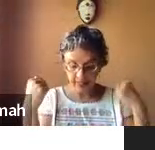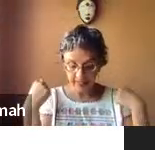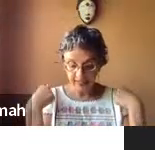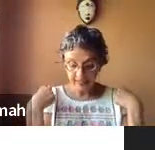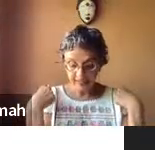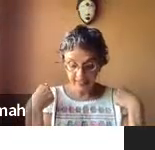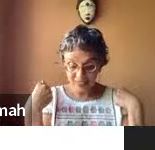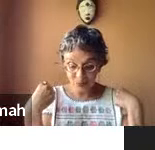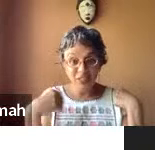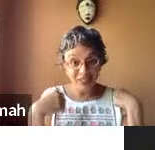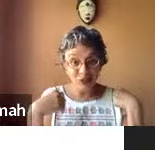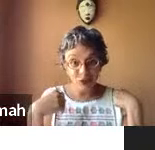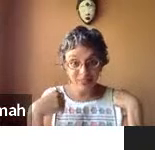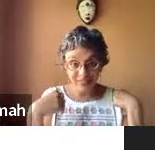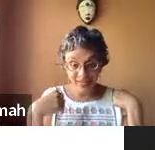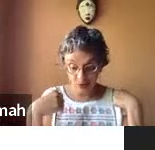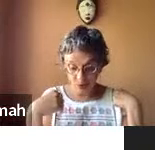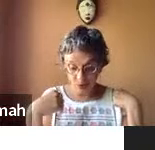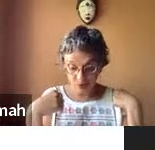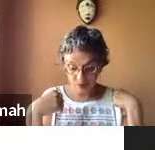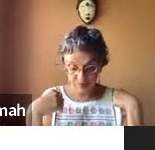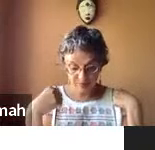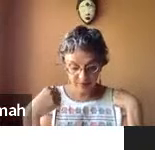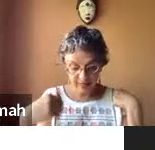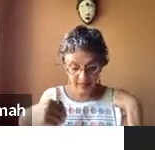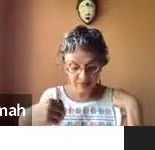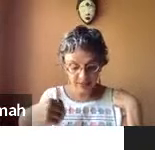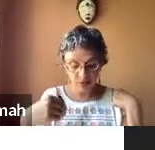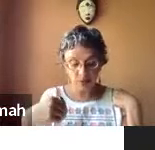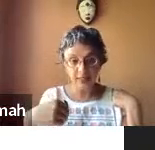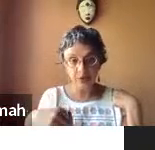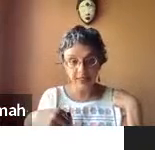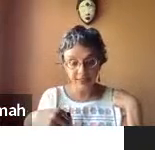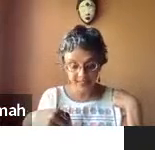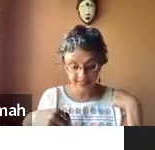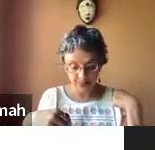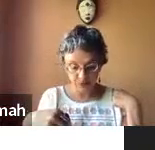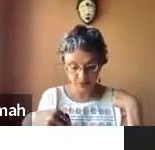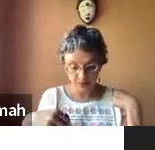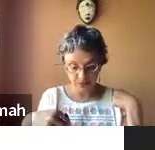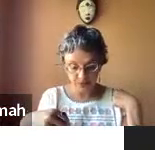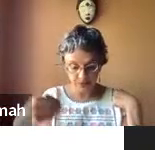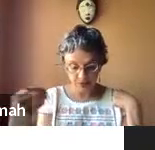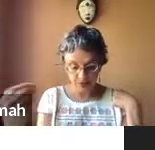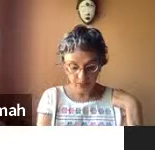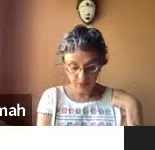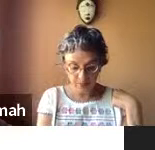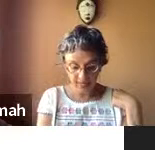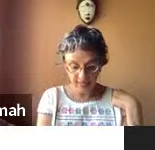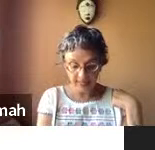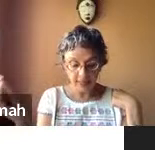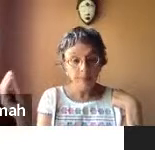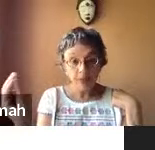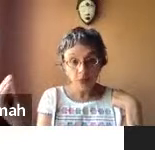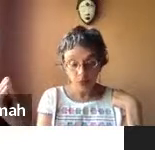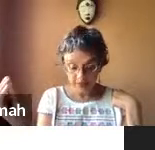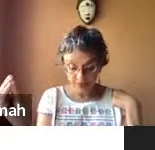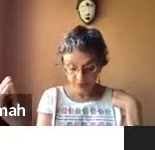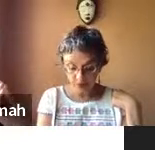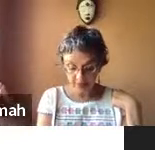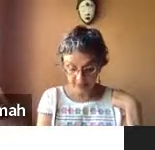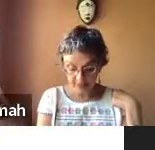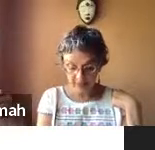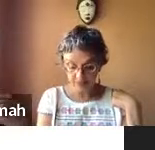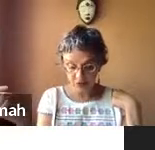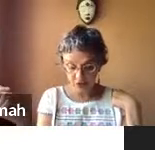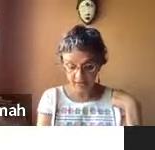employment, is particularly narrow, covering only 3 days per year with pay, but only